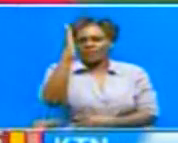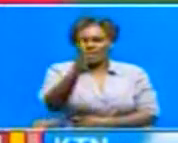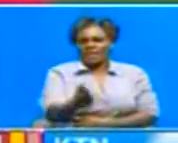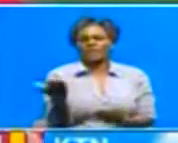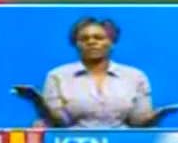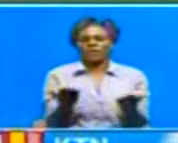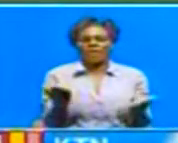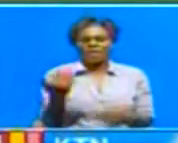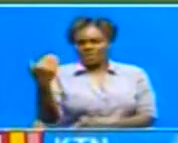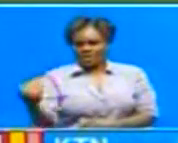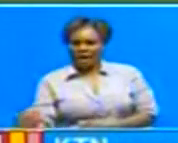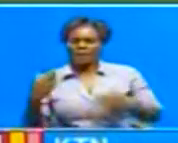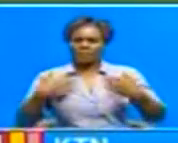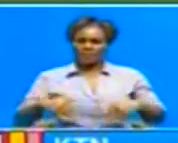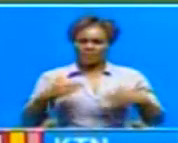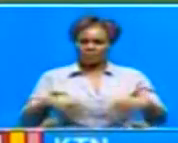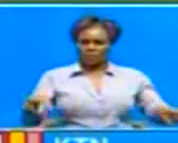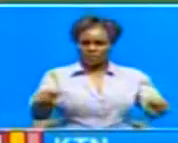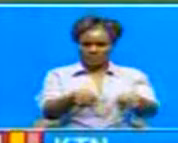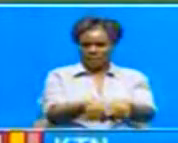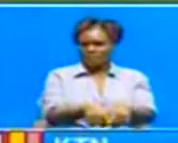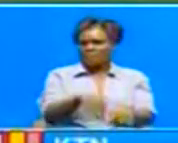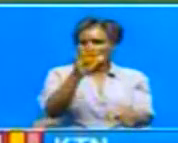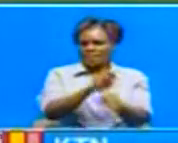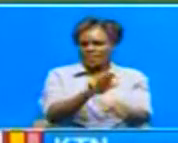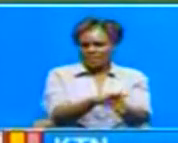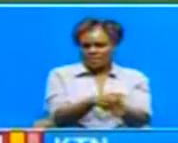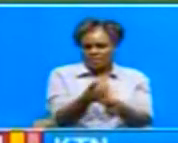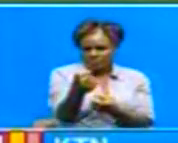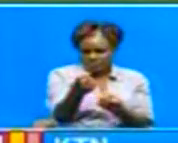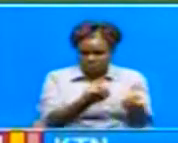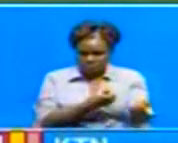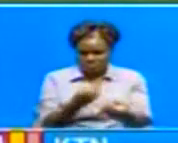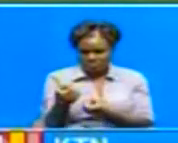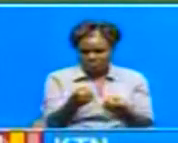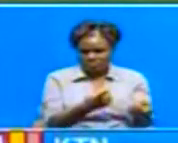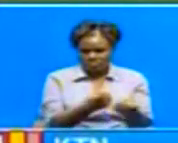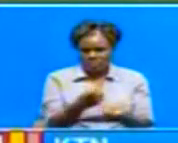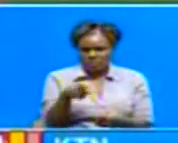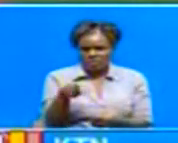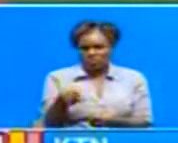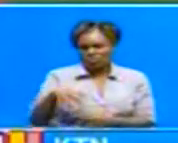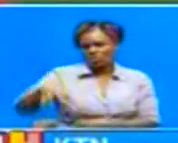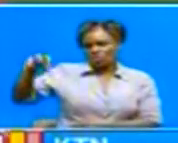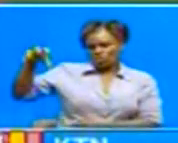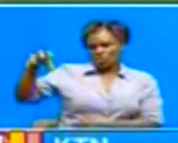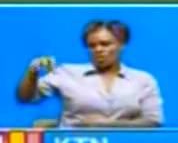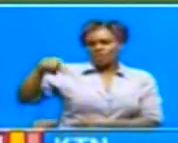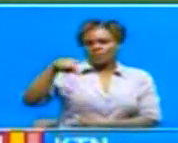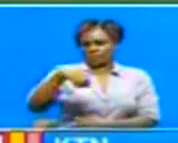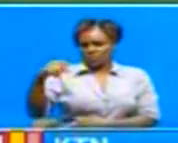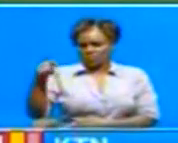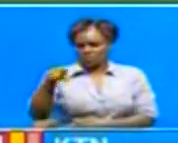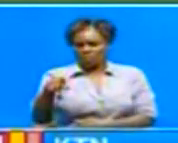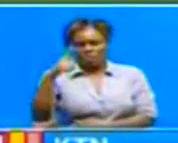wapi. Young people also, many have been lured to, you groom them up to a certain level. When good, these